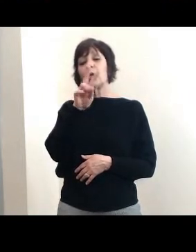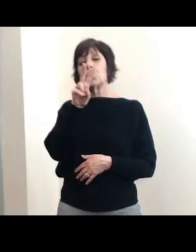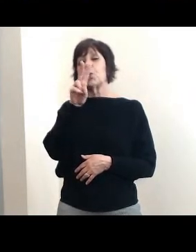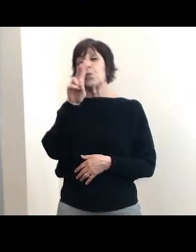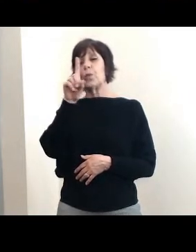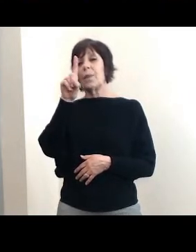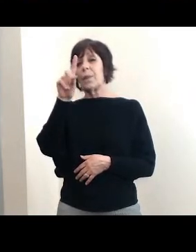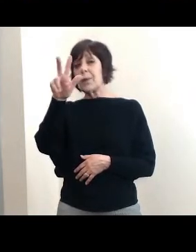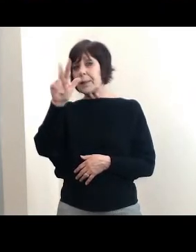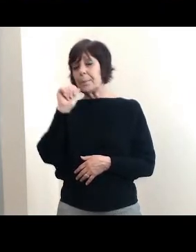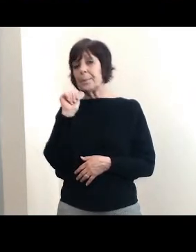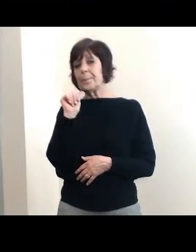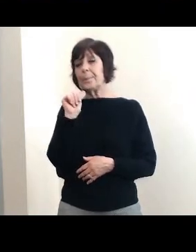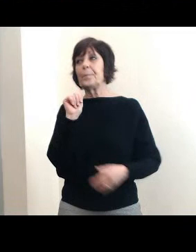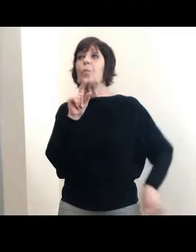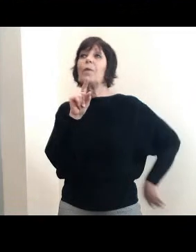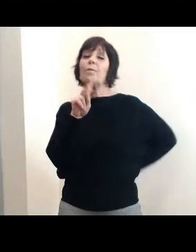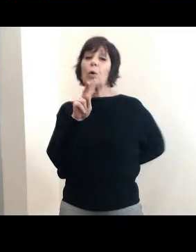14213,